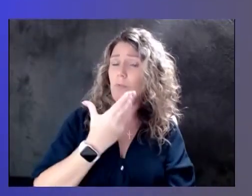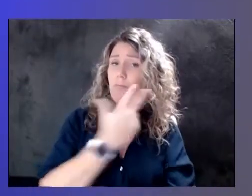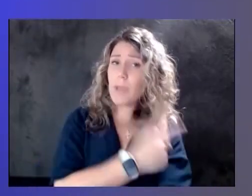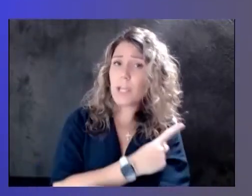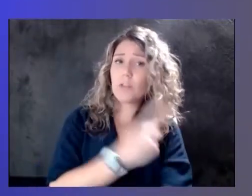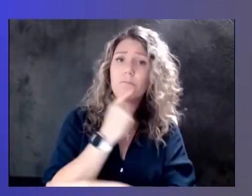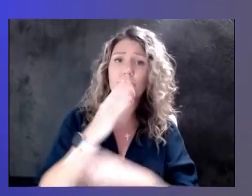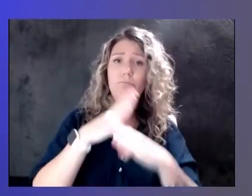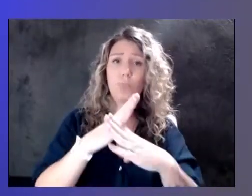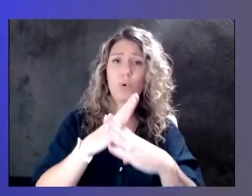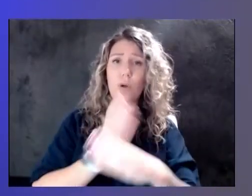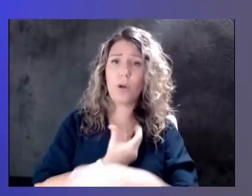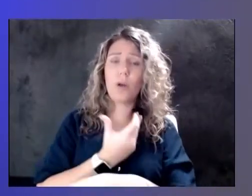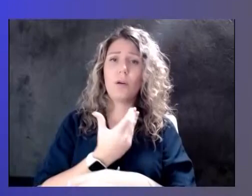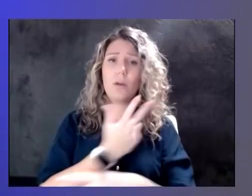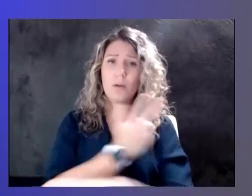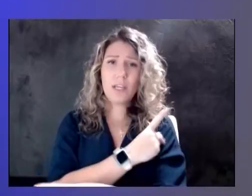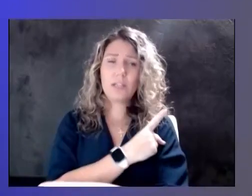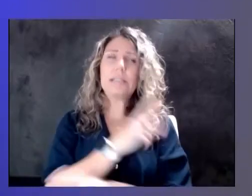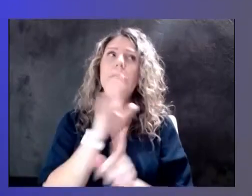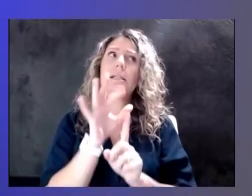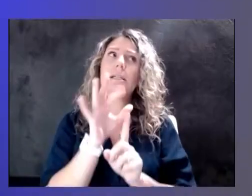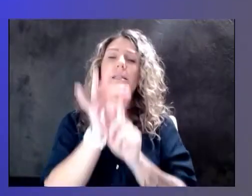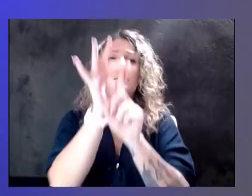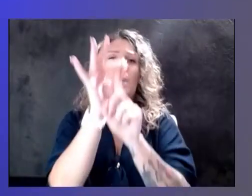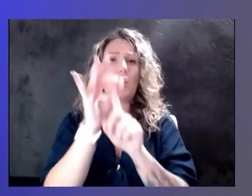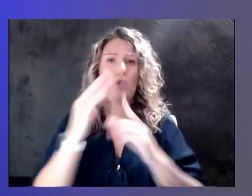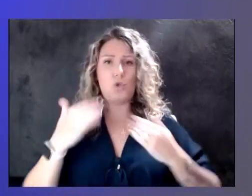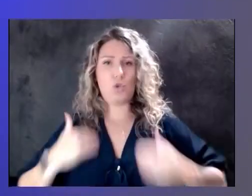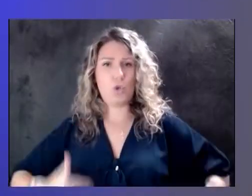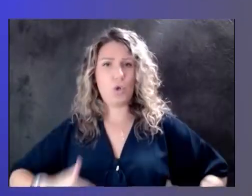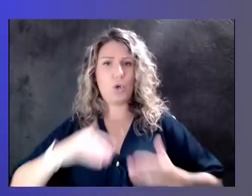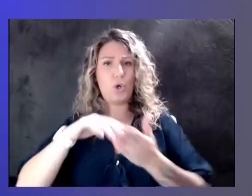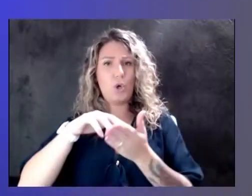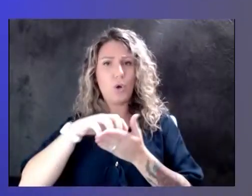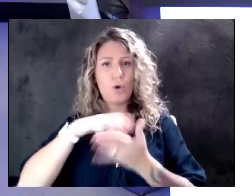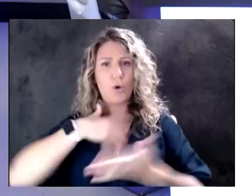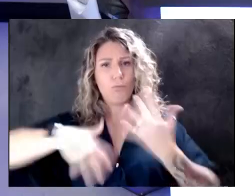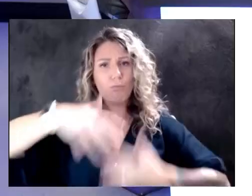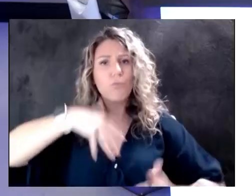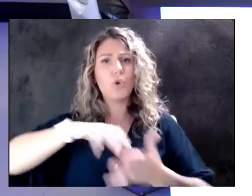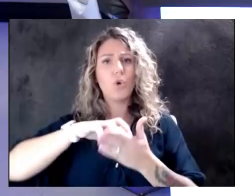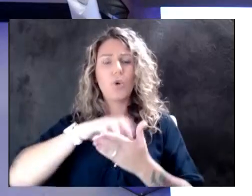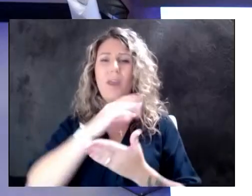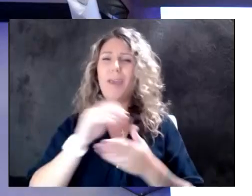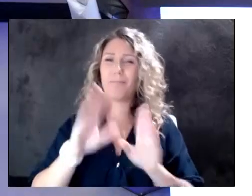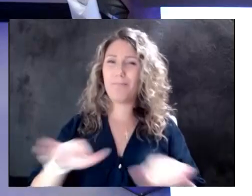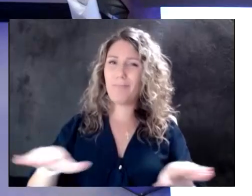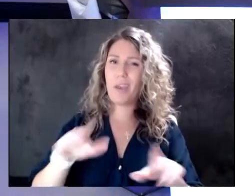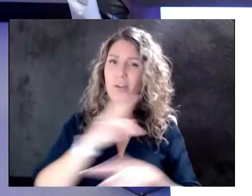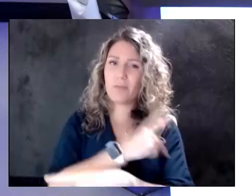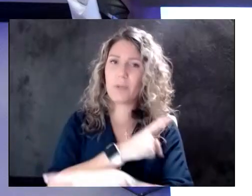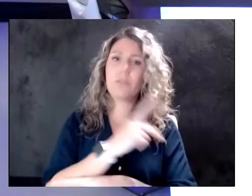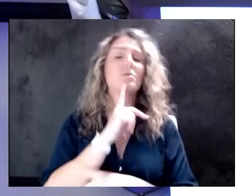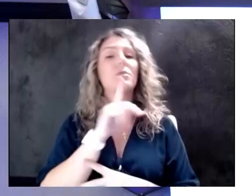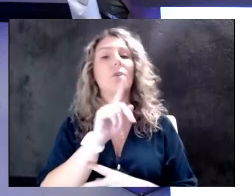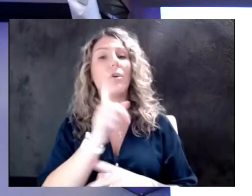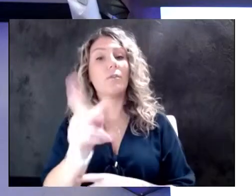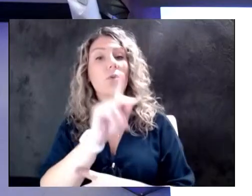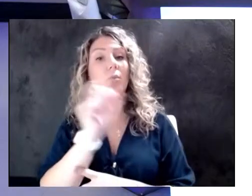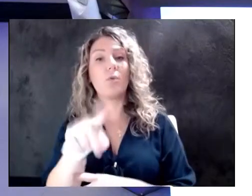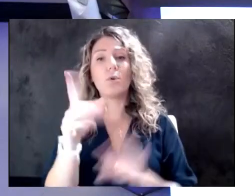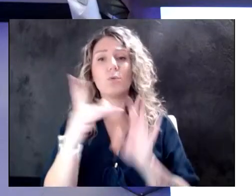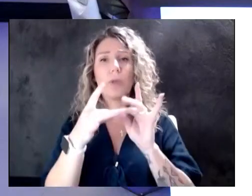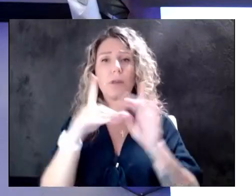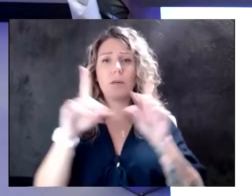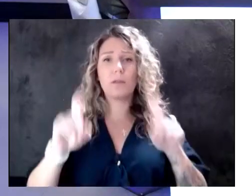especially our immunocompromised patients here, and then obviously our pediatric patients as well. A couple questions specifically about the tests, but can these